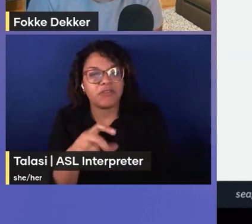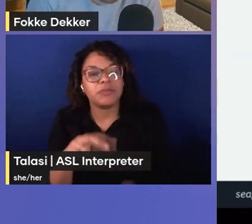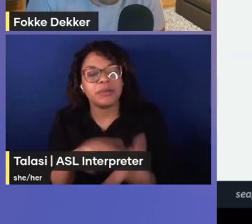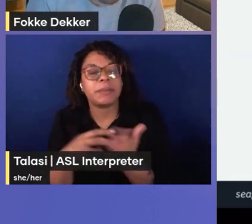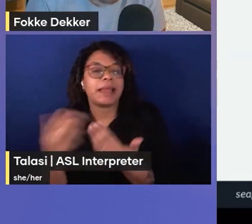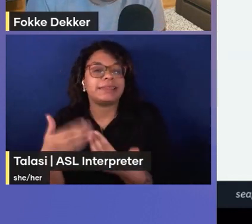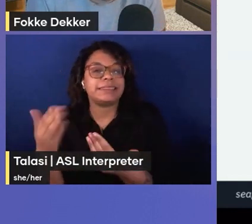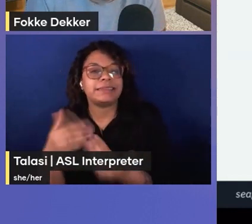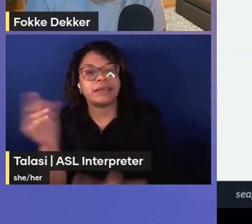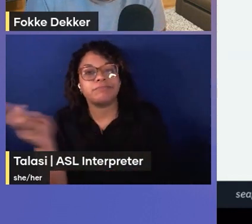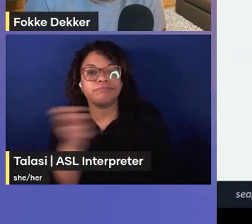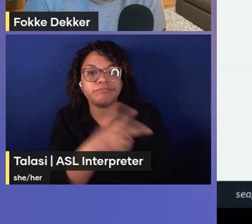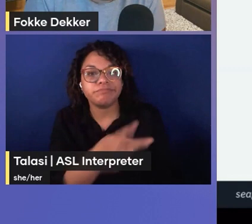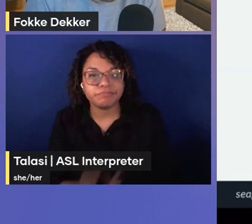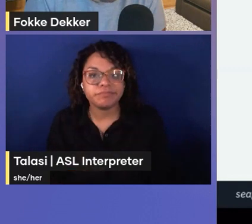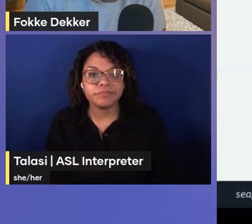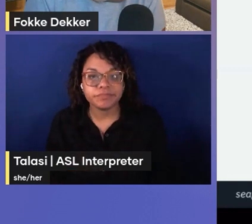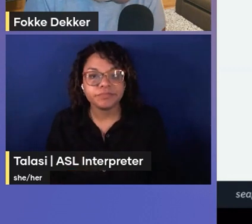to use.